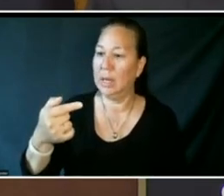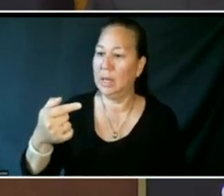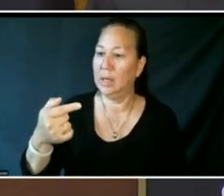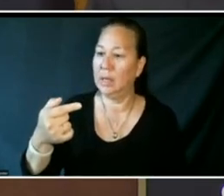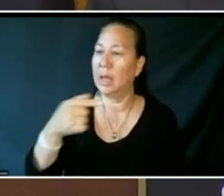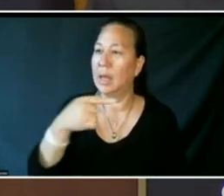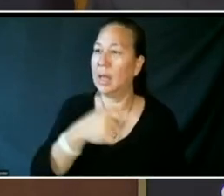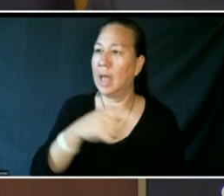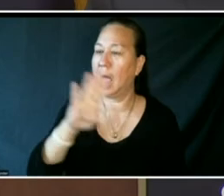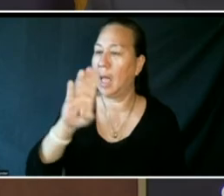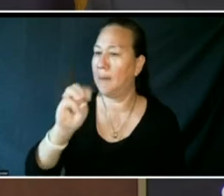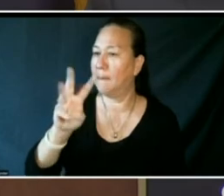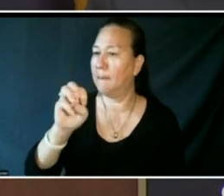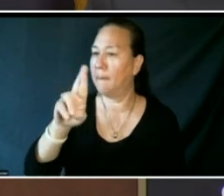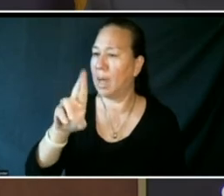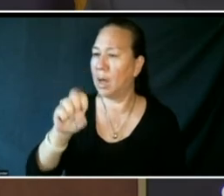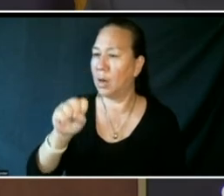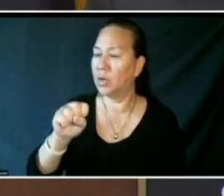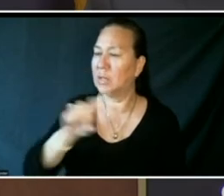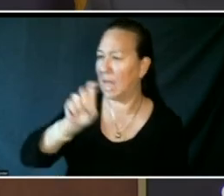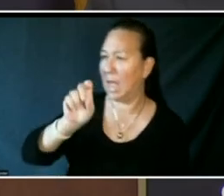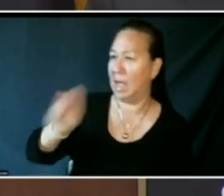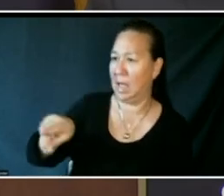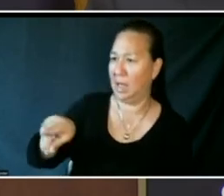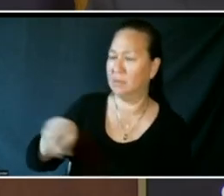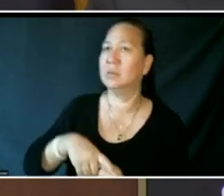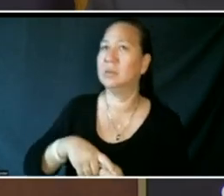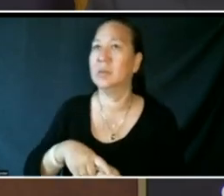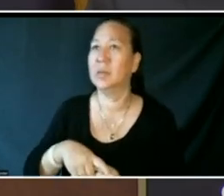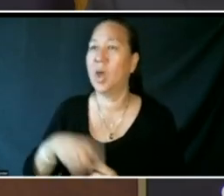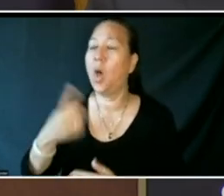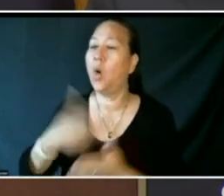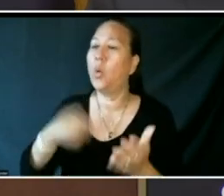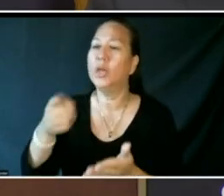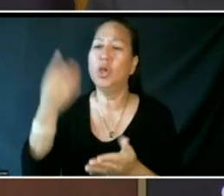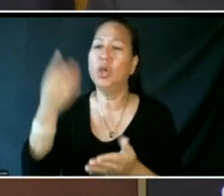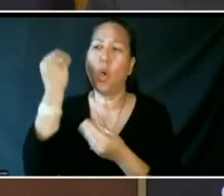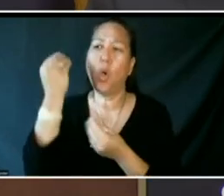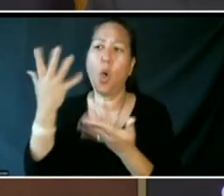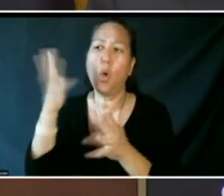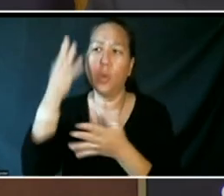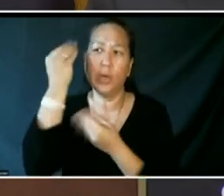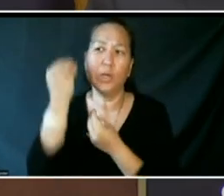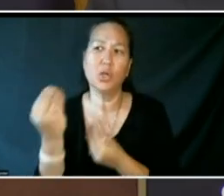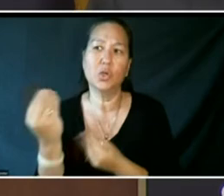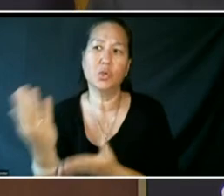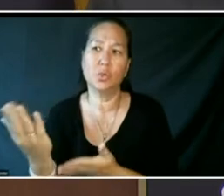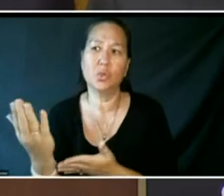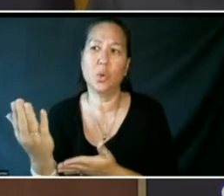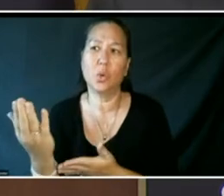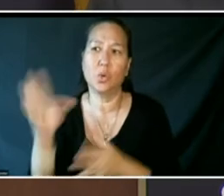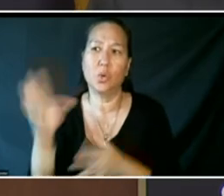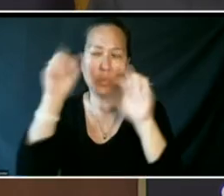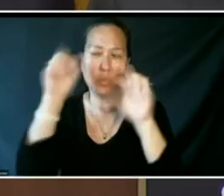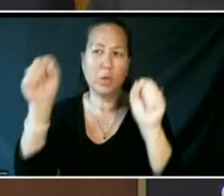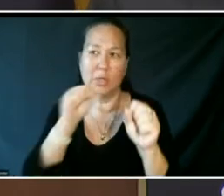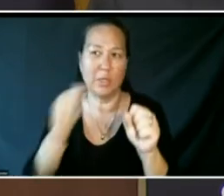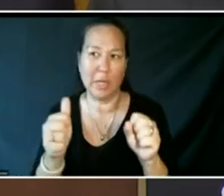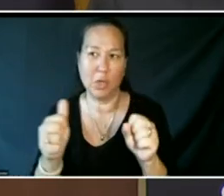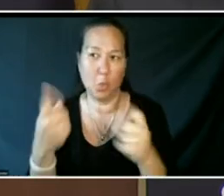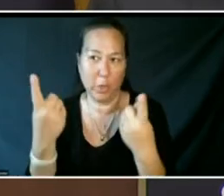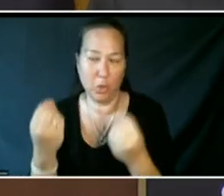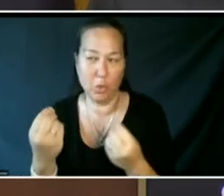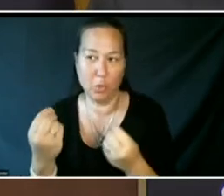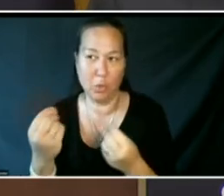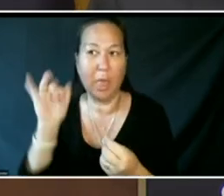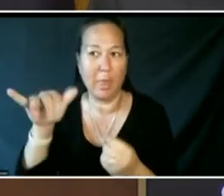specific ask that would have required you to do just what you had already told the president you wouldn't do, something that would violate your oath. Is that